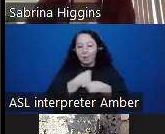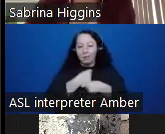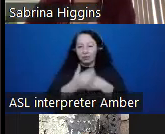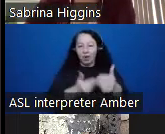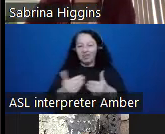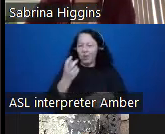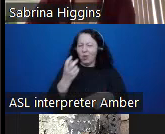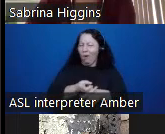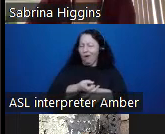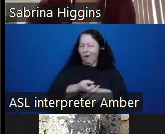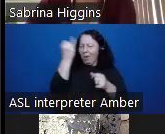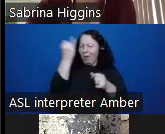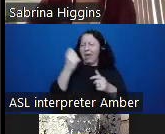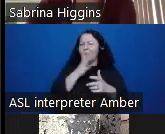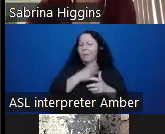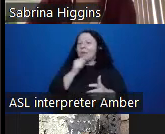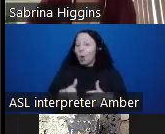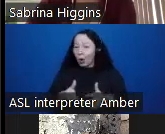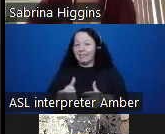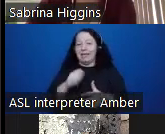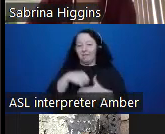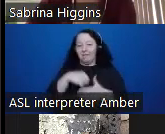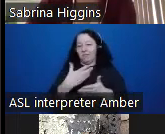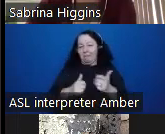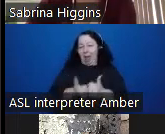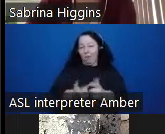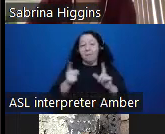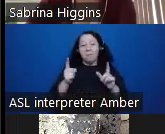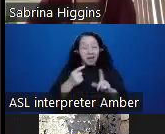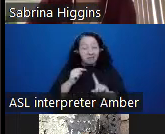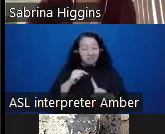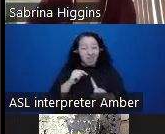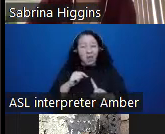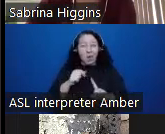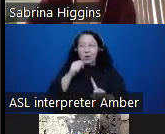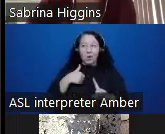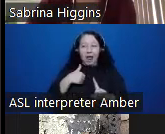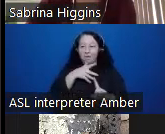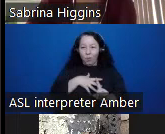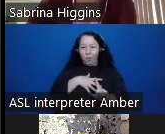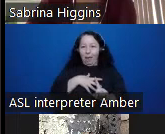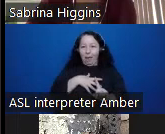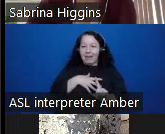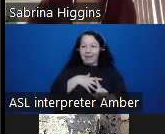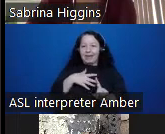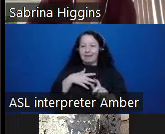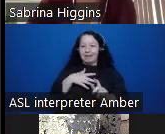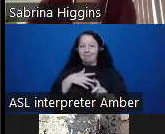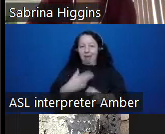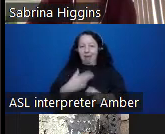some way involved. The issue is that we just don't have them taking the title of potter. We don't have that